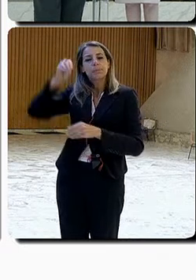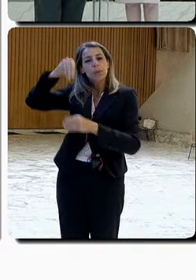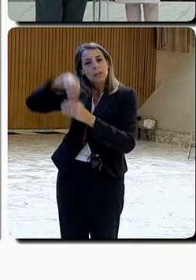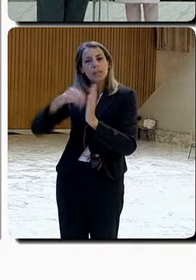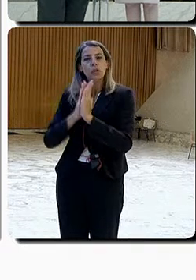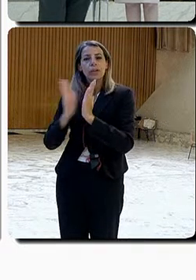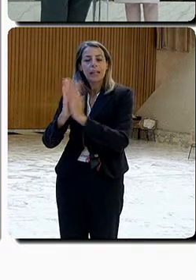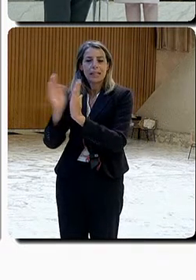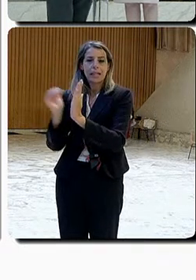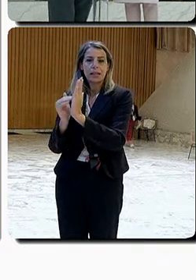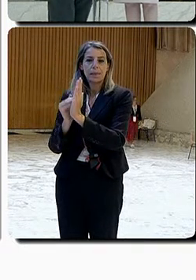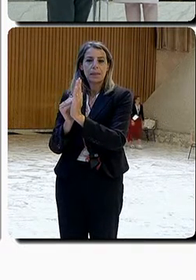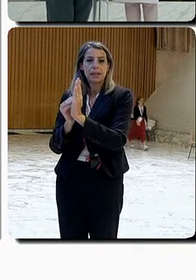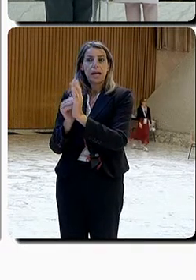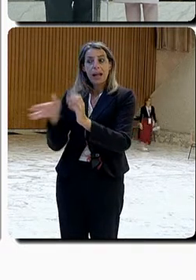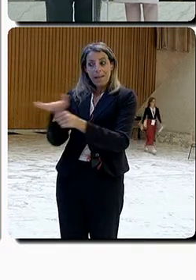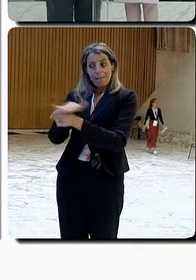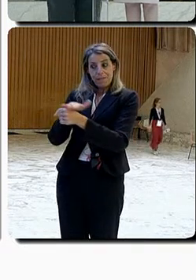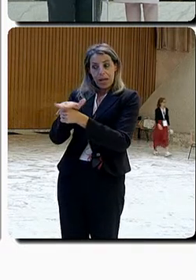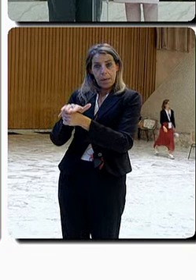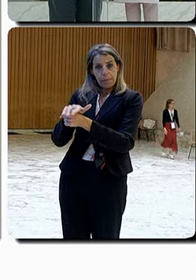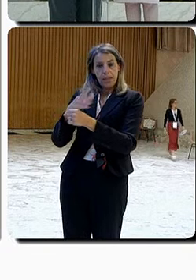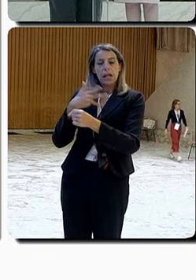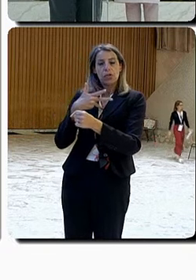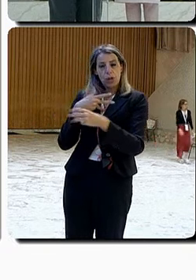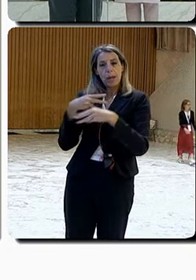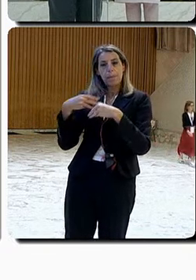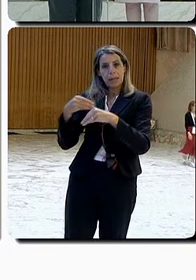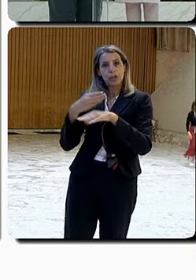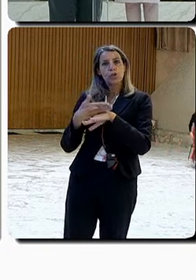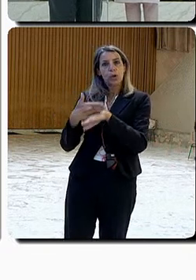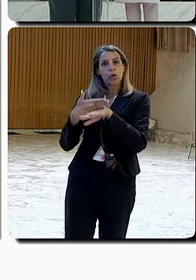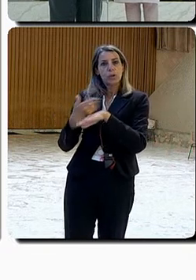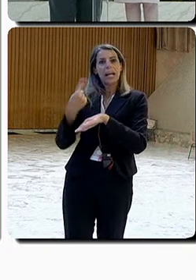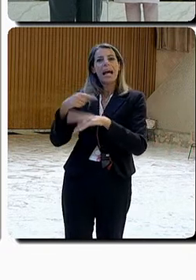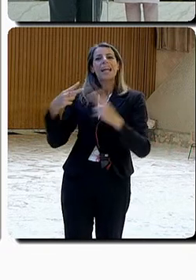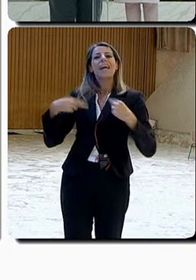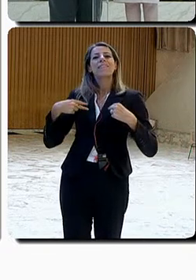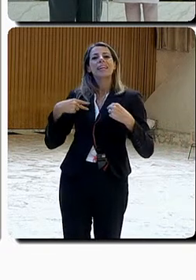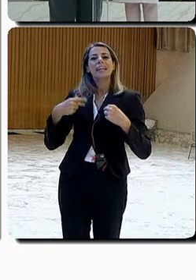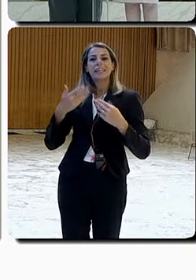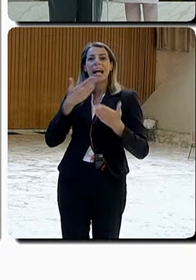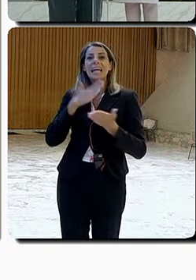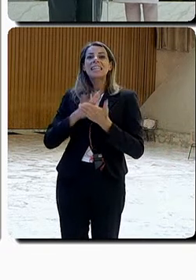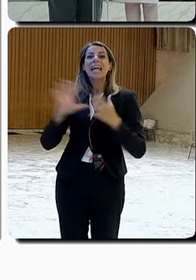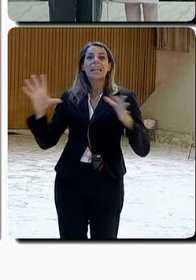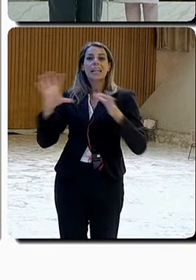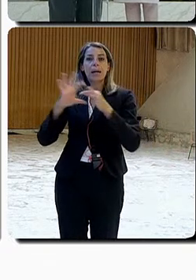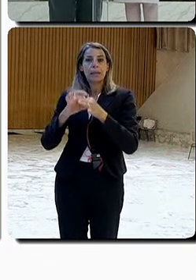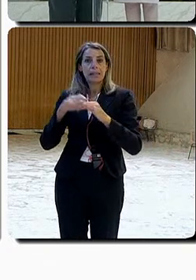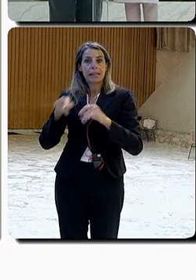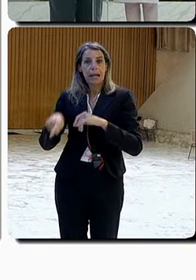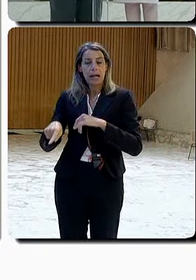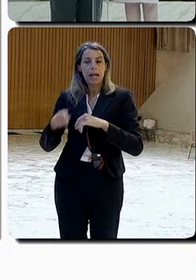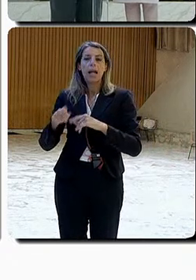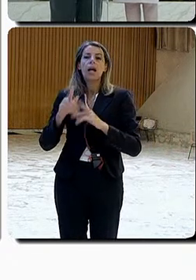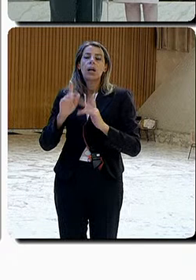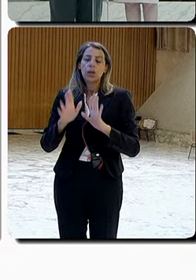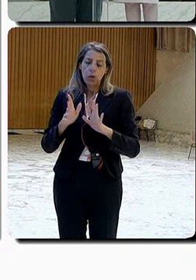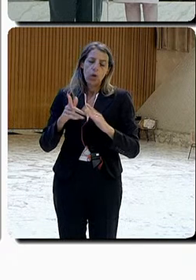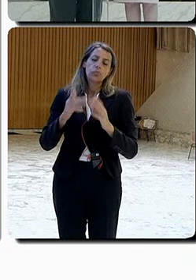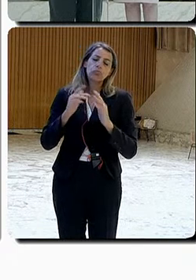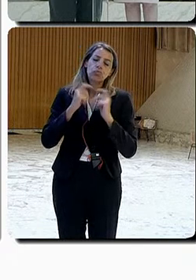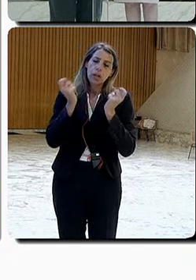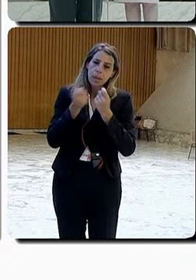shared participation in the sacramental life of the church with the implicit or explicit celebration of the liturgy of domestic